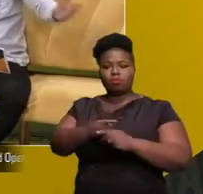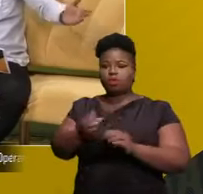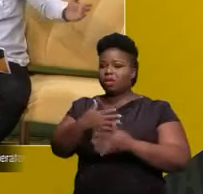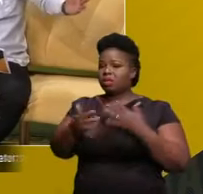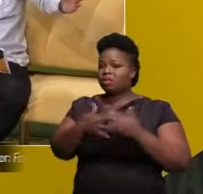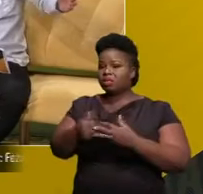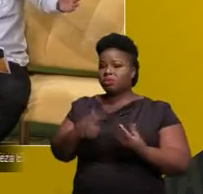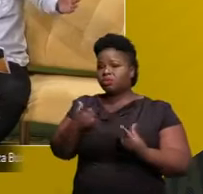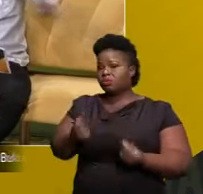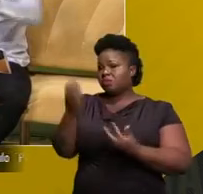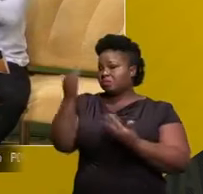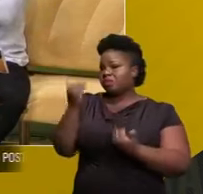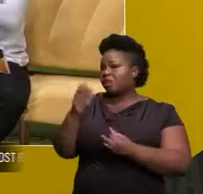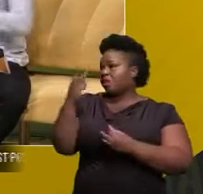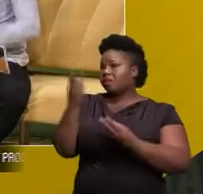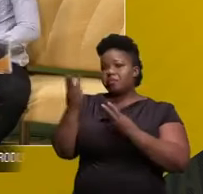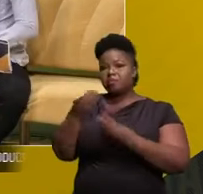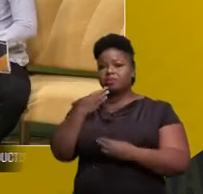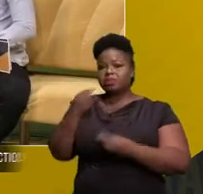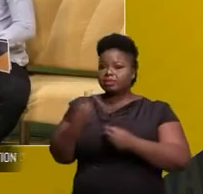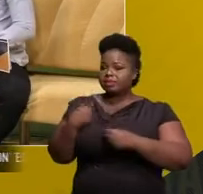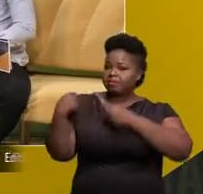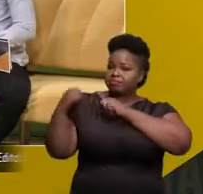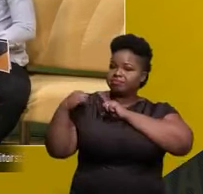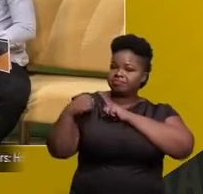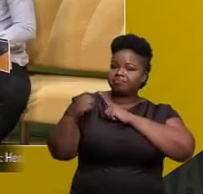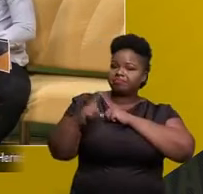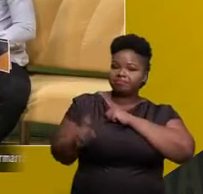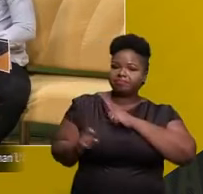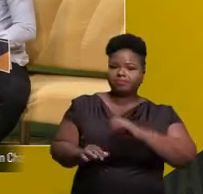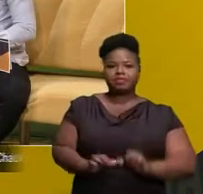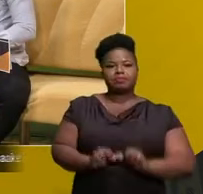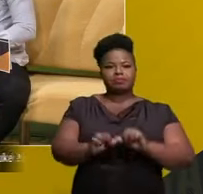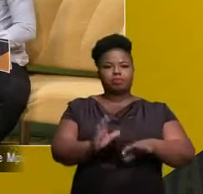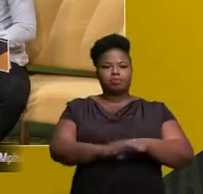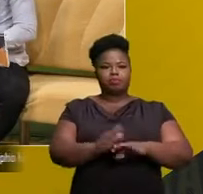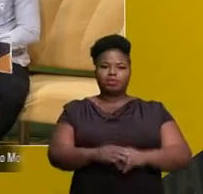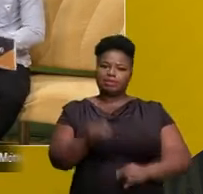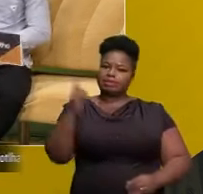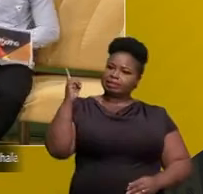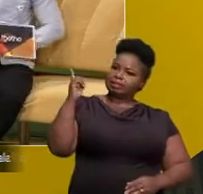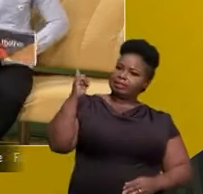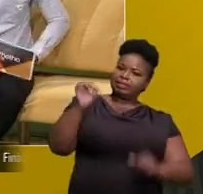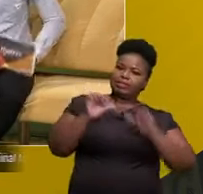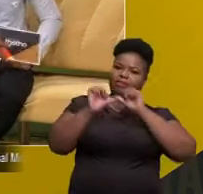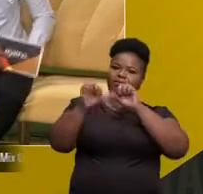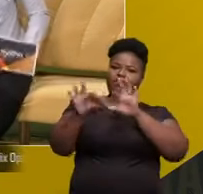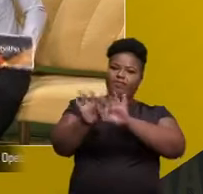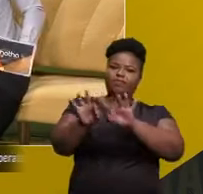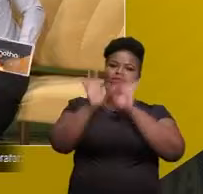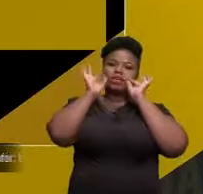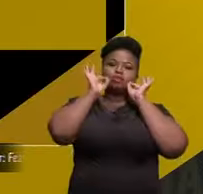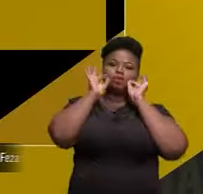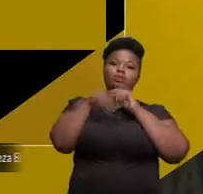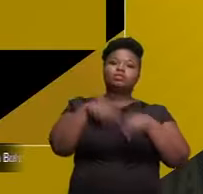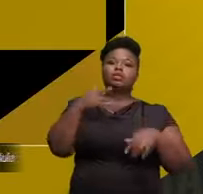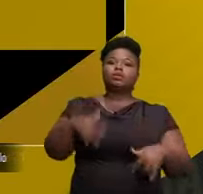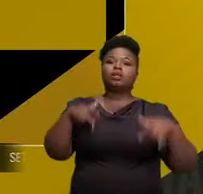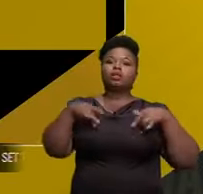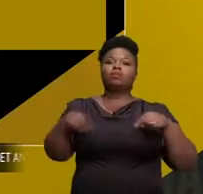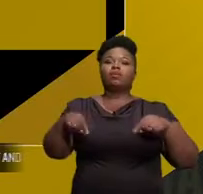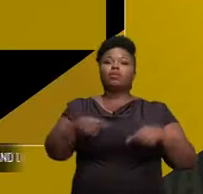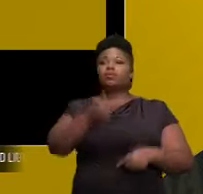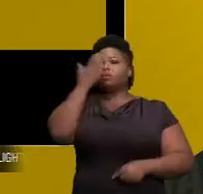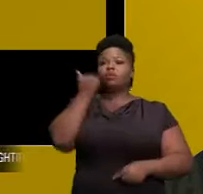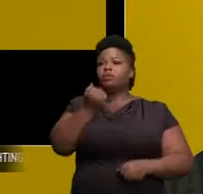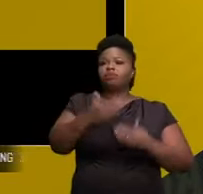you expect people to be accountable, are you accountable? And remember, conversation arne sana isipela ka Facebook. Tiano, are we living in fear of the unknown?